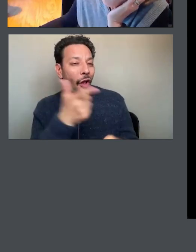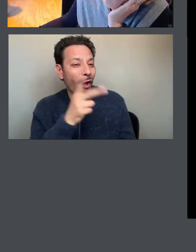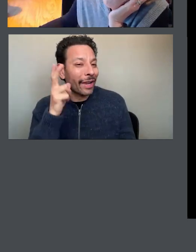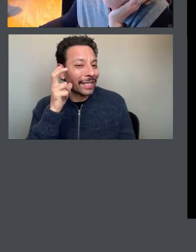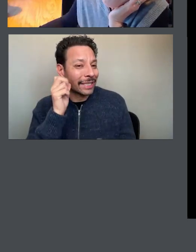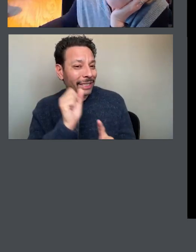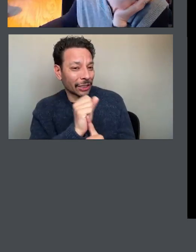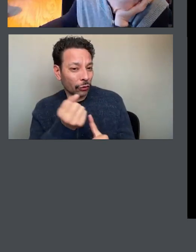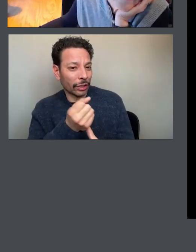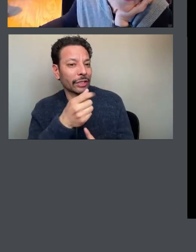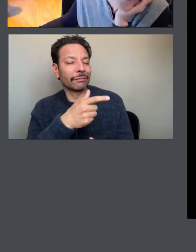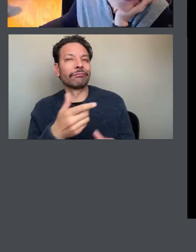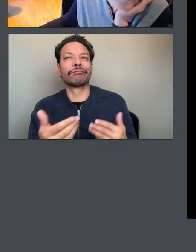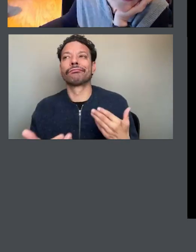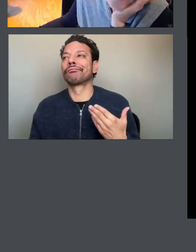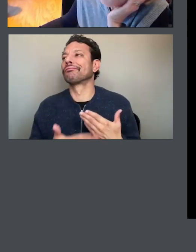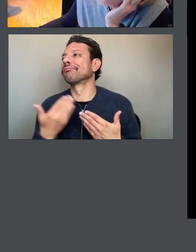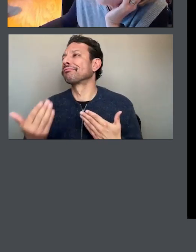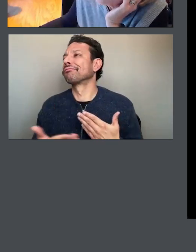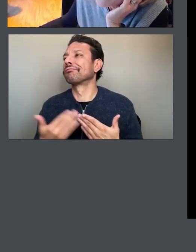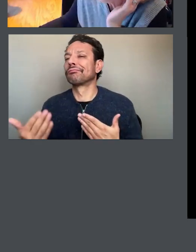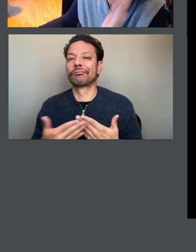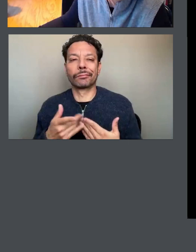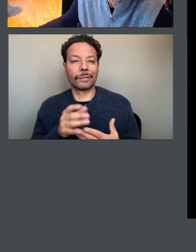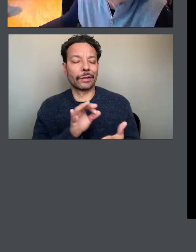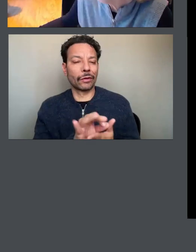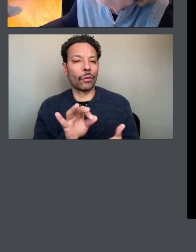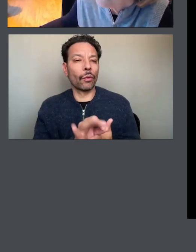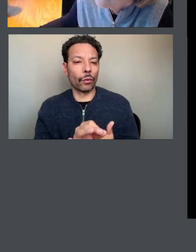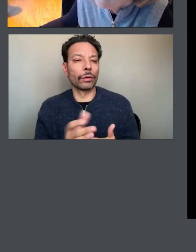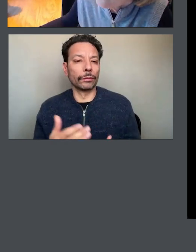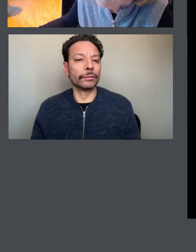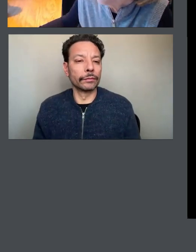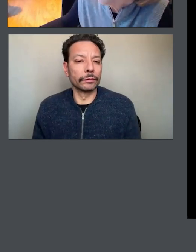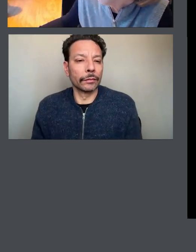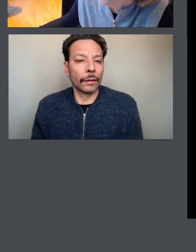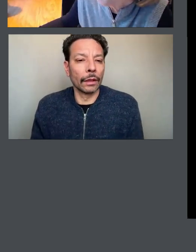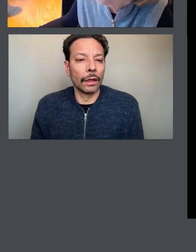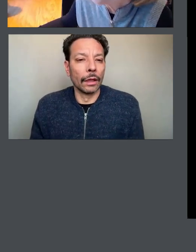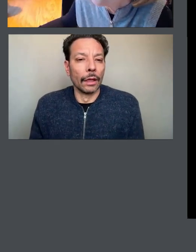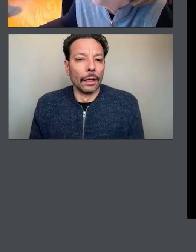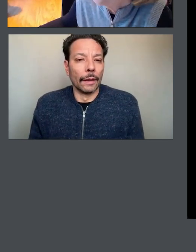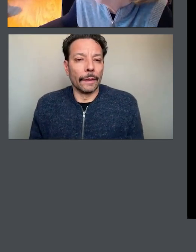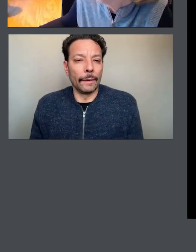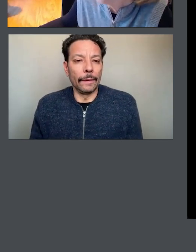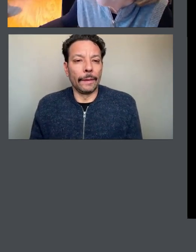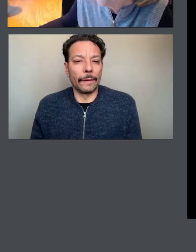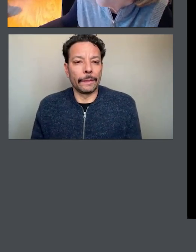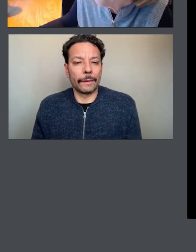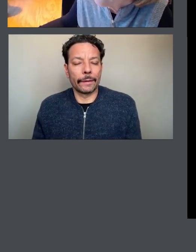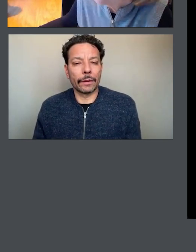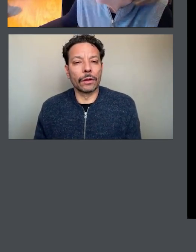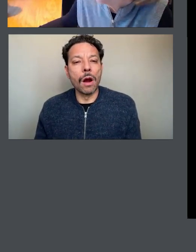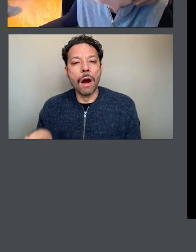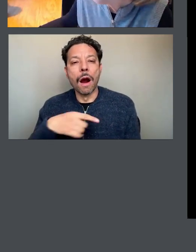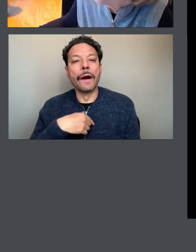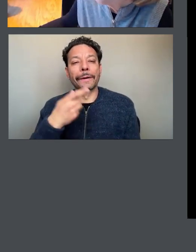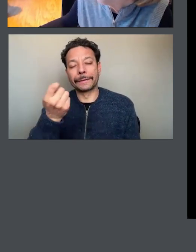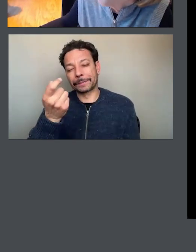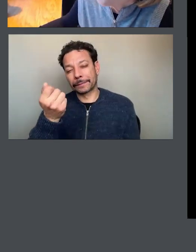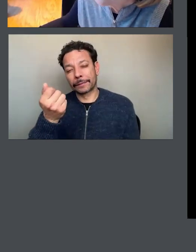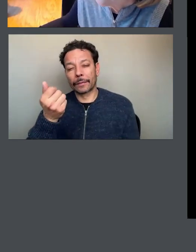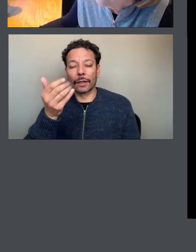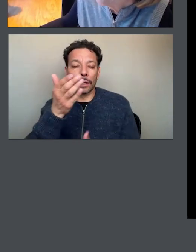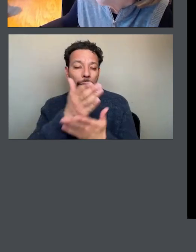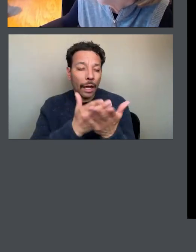were very easy. So they scored them that way. If you look at those that have a little,